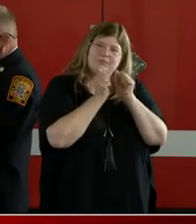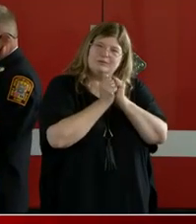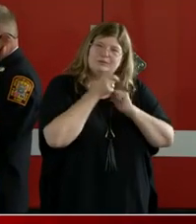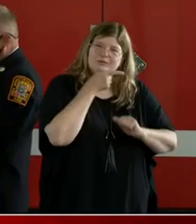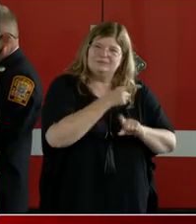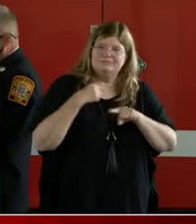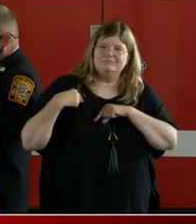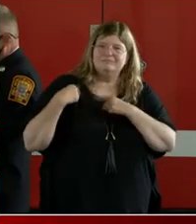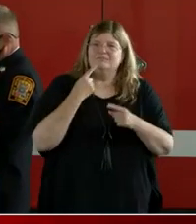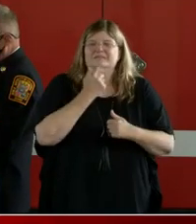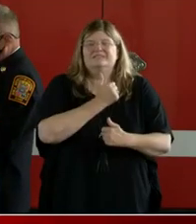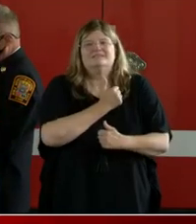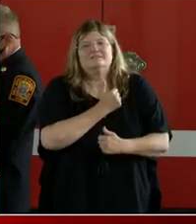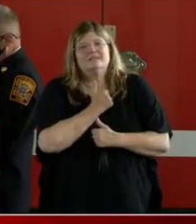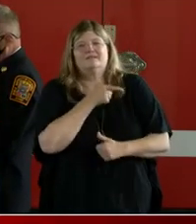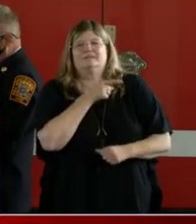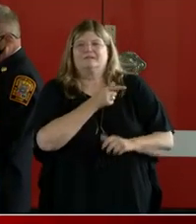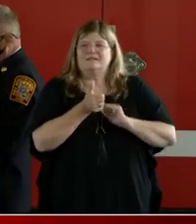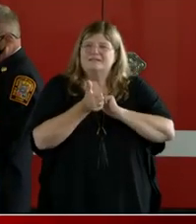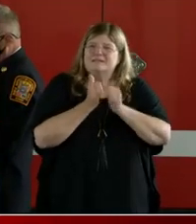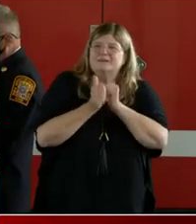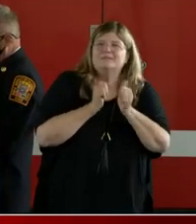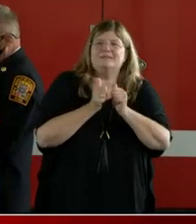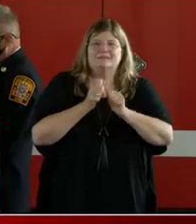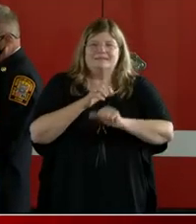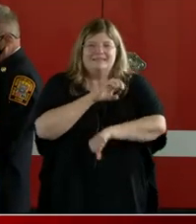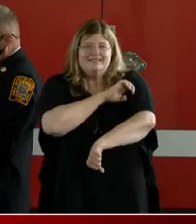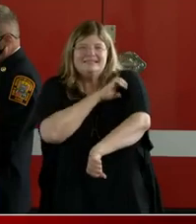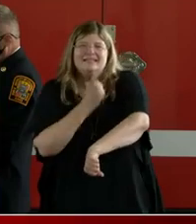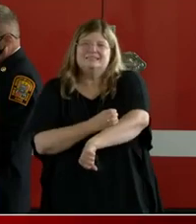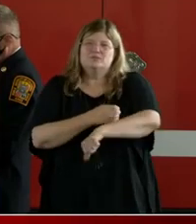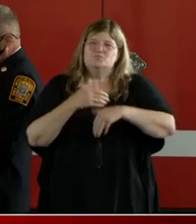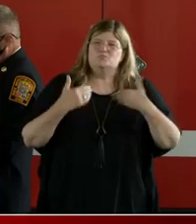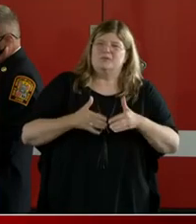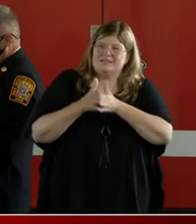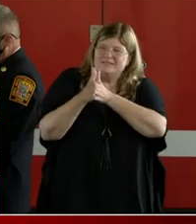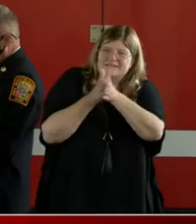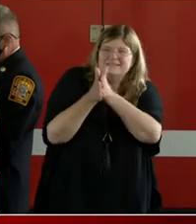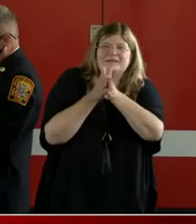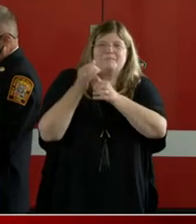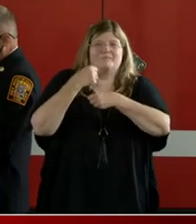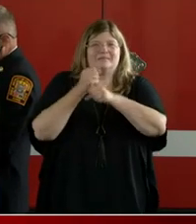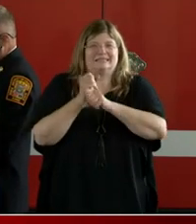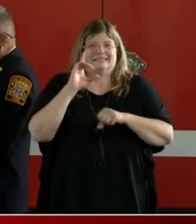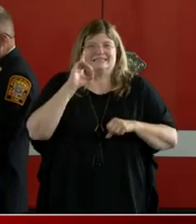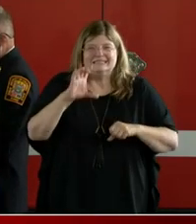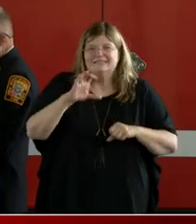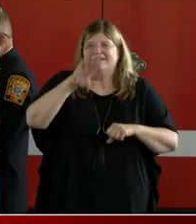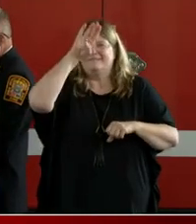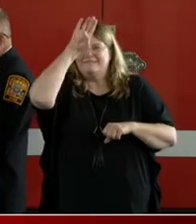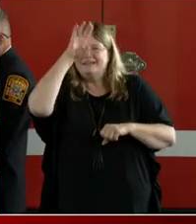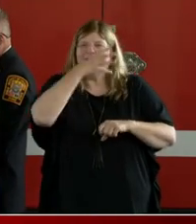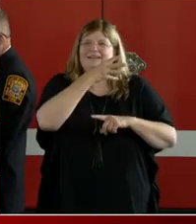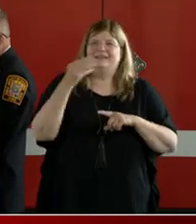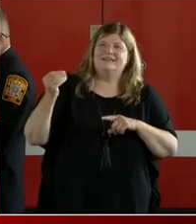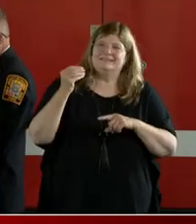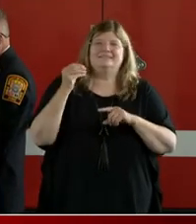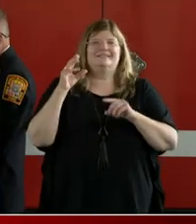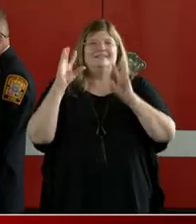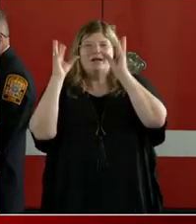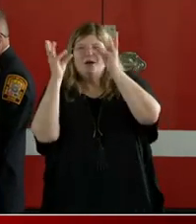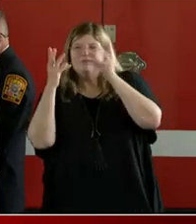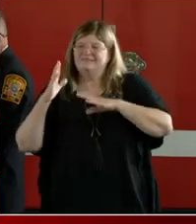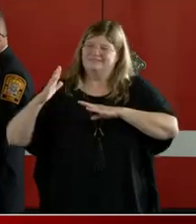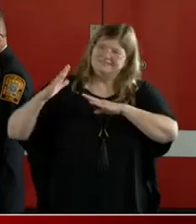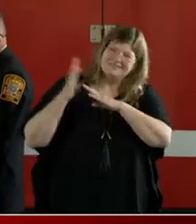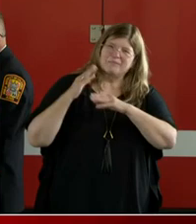energy to be the best and your ongoing support to make the DC Fire and EMS Department the best in the world.